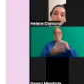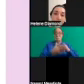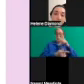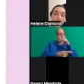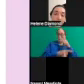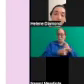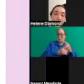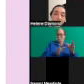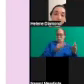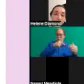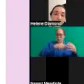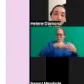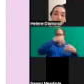mom.